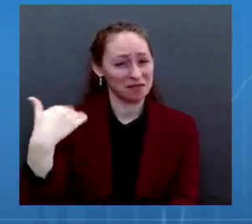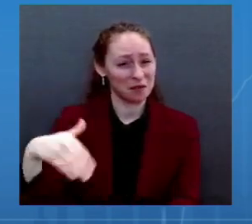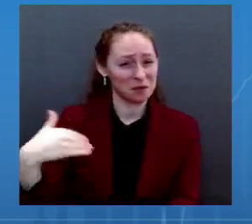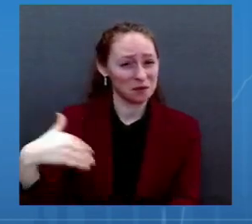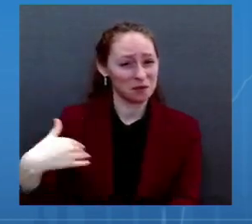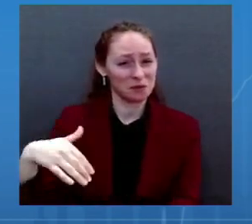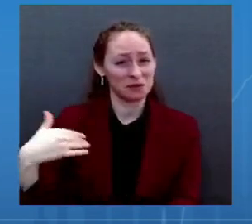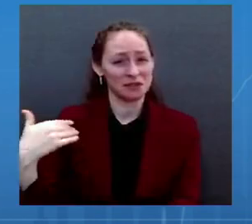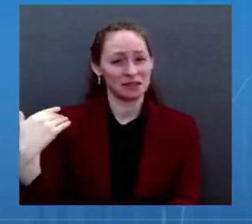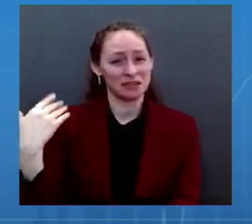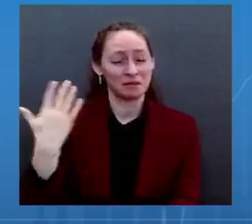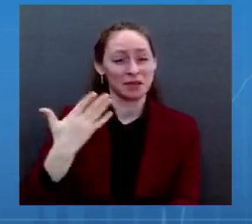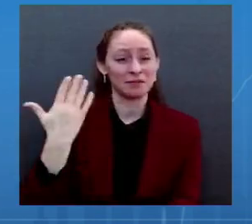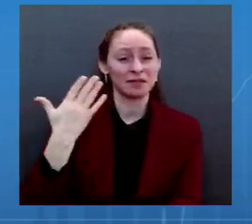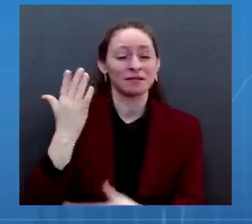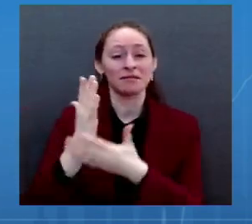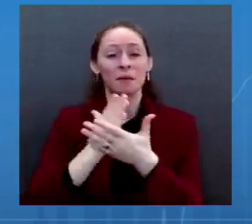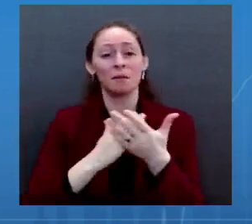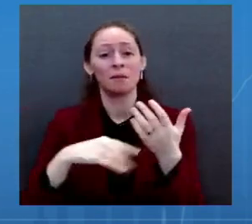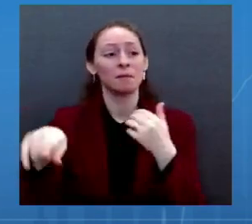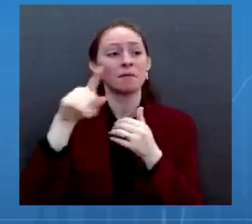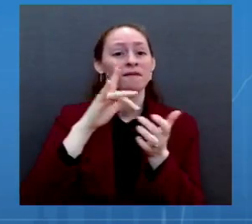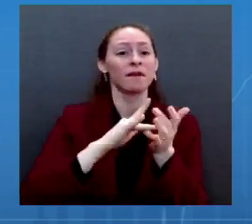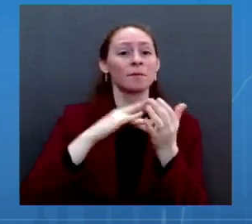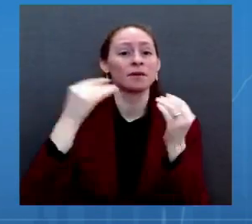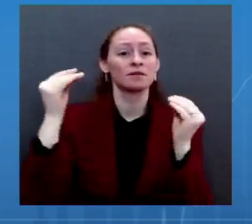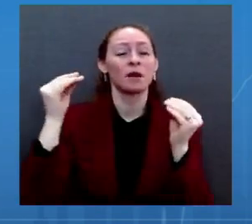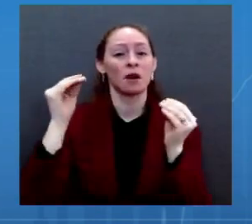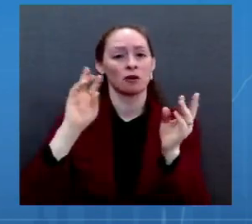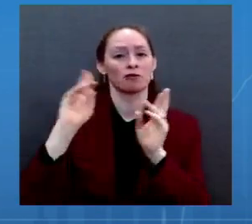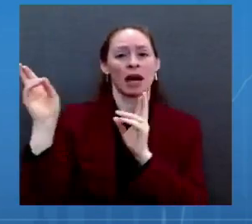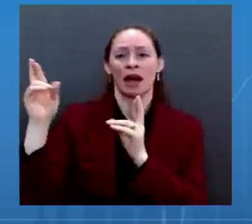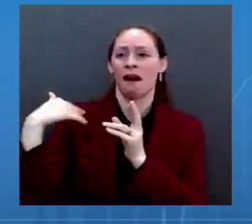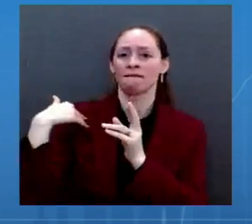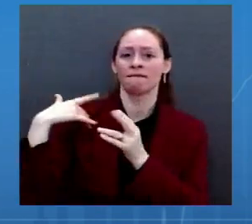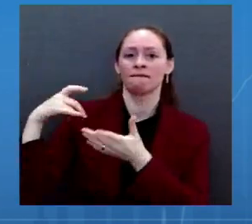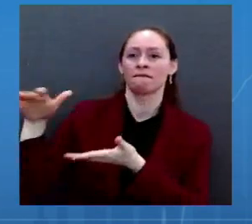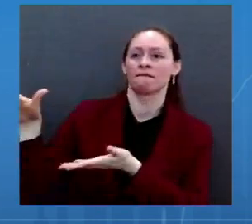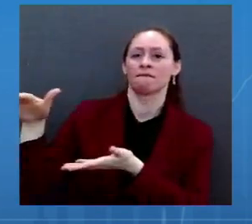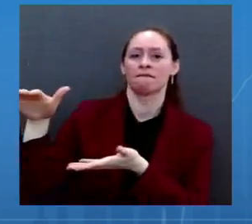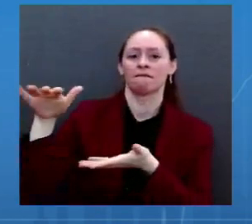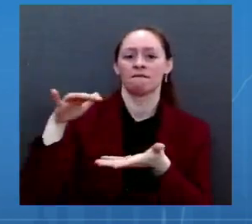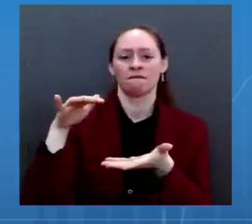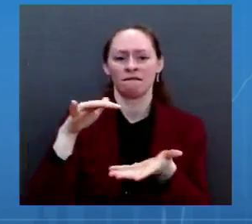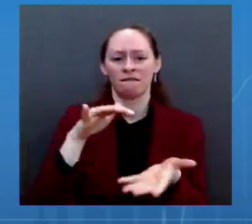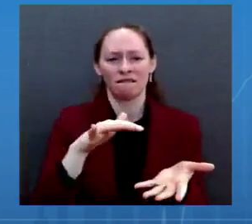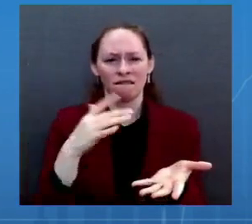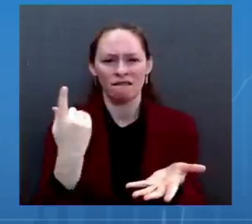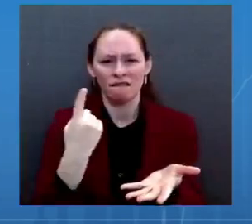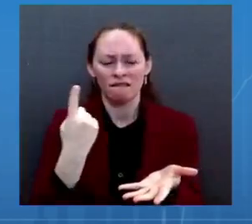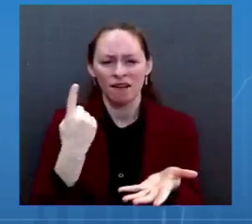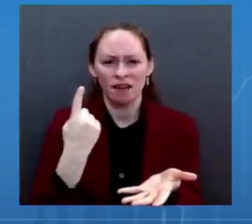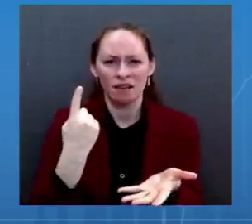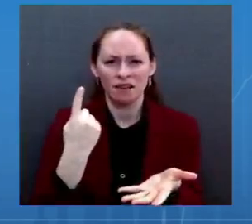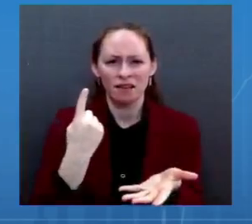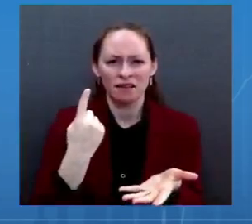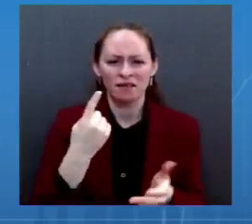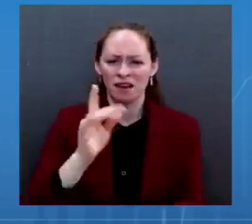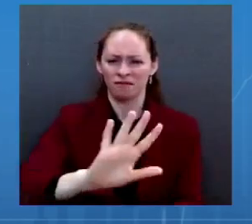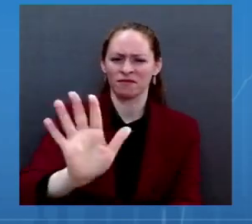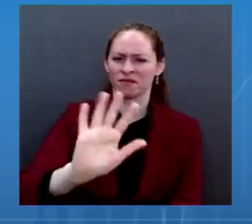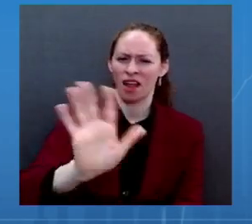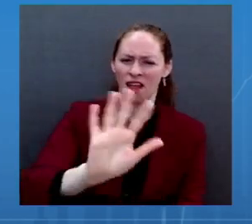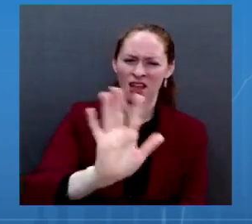by the fact that the FDA across the last few months have authorized many more rapid tests. So there's a lot more